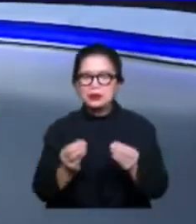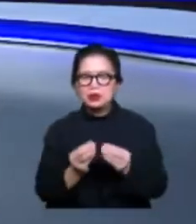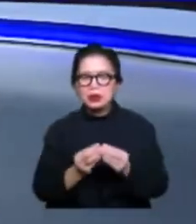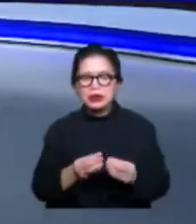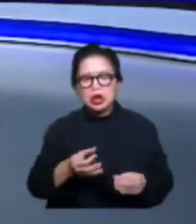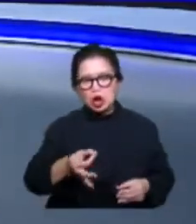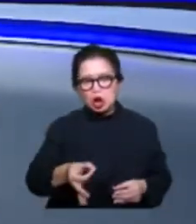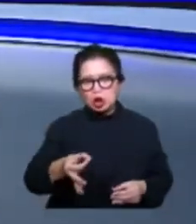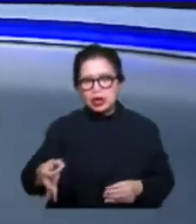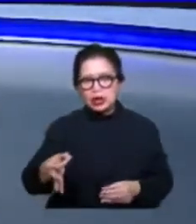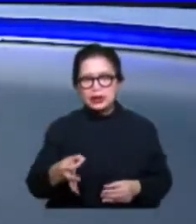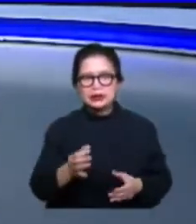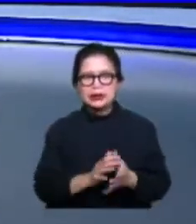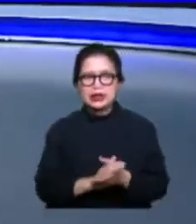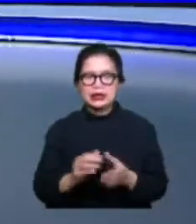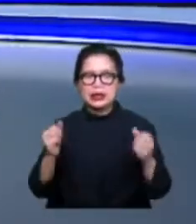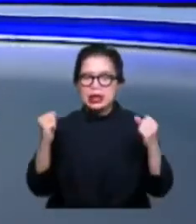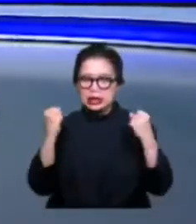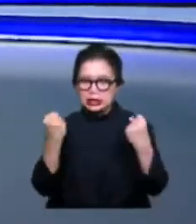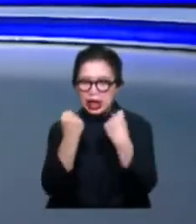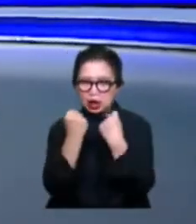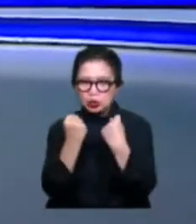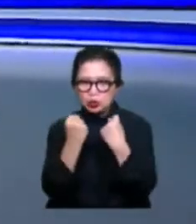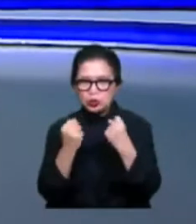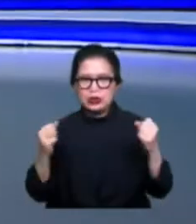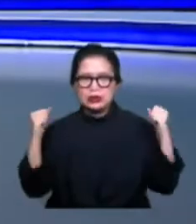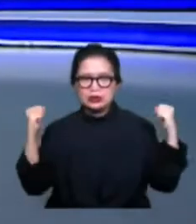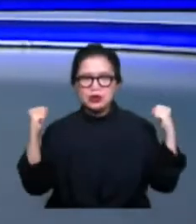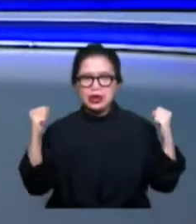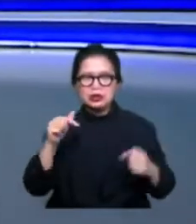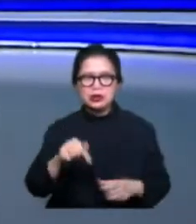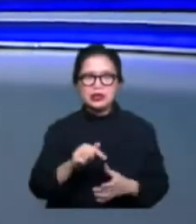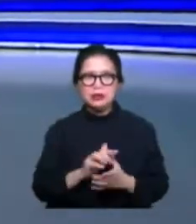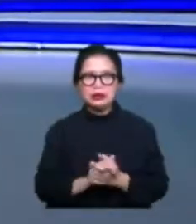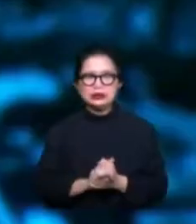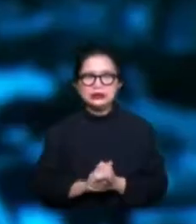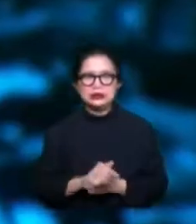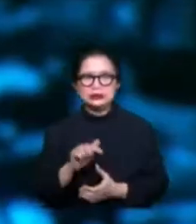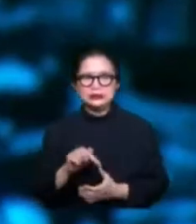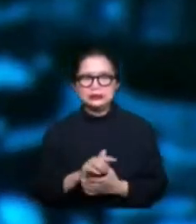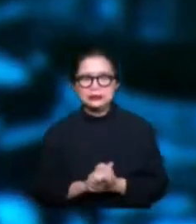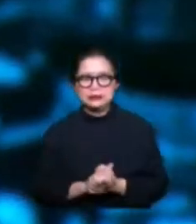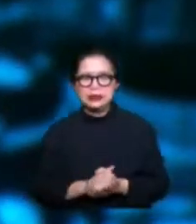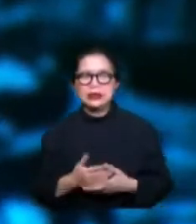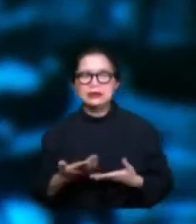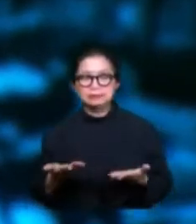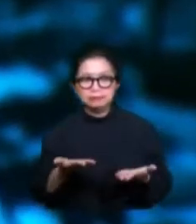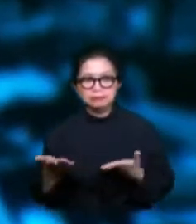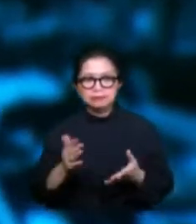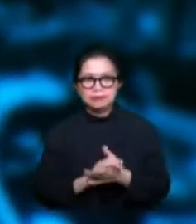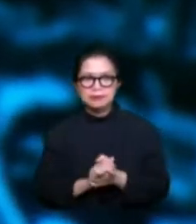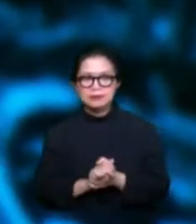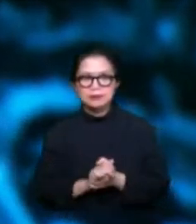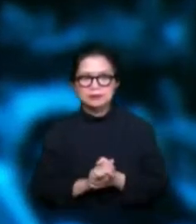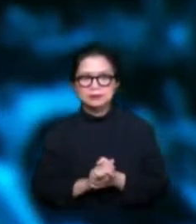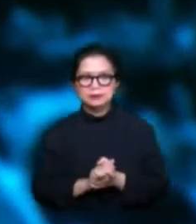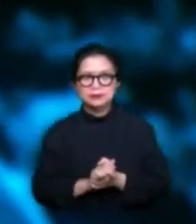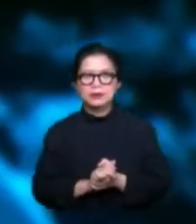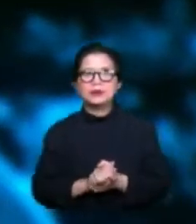Morning. Vivi. Morning. Please, the time is yours. Thank you, Moderator, Dr. Vivi. Assalamualaikum warahmatullahi